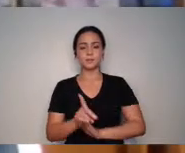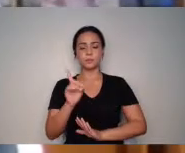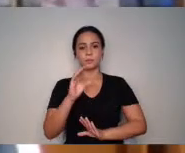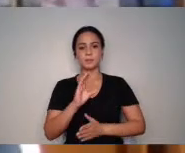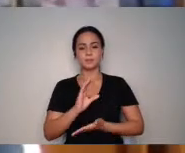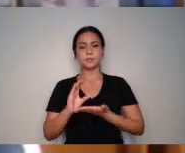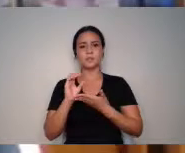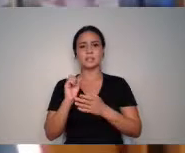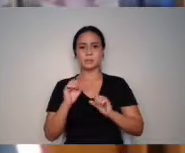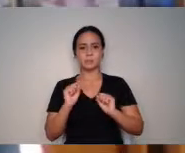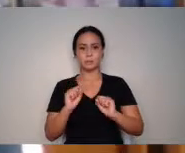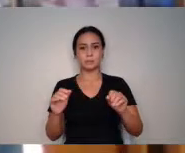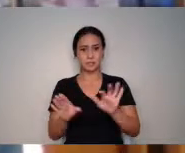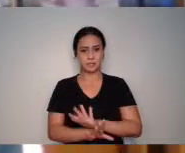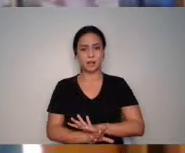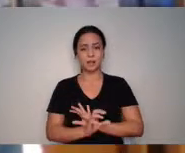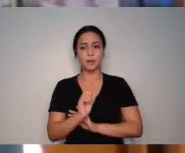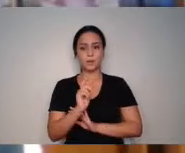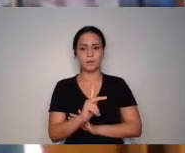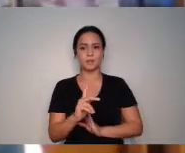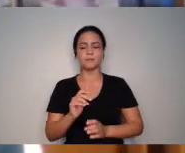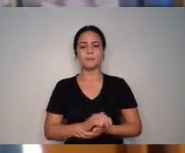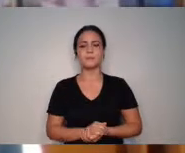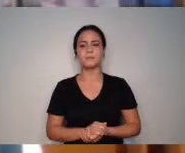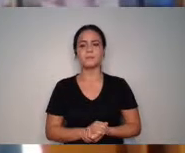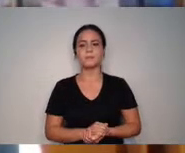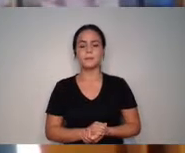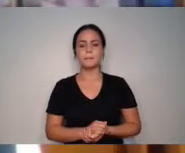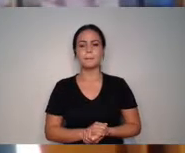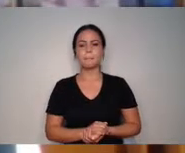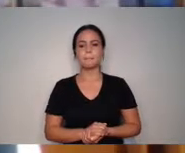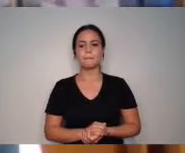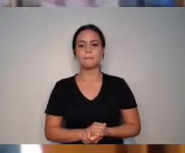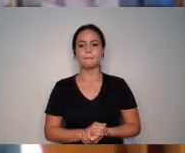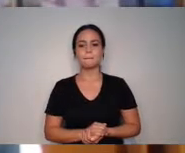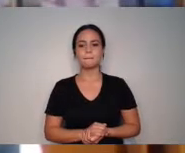ceremonialist whether we can close the session. Yes, okay.